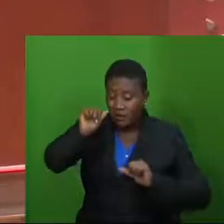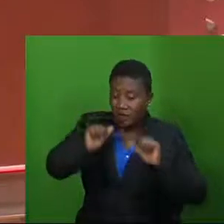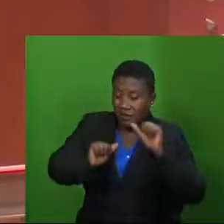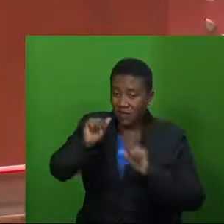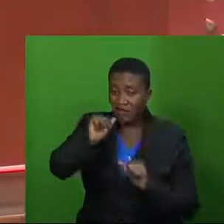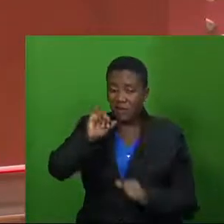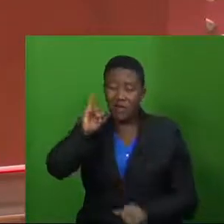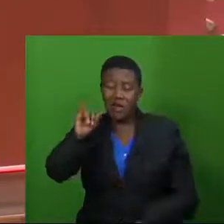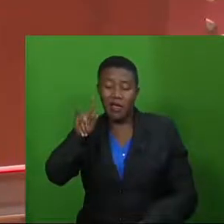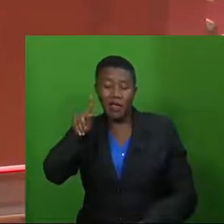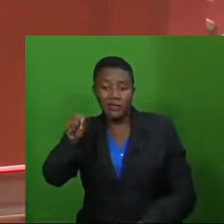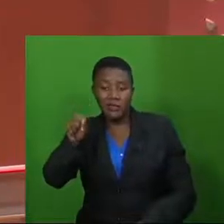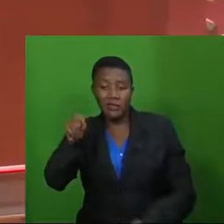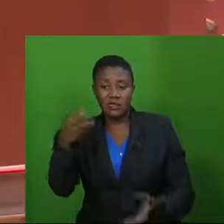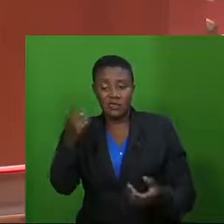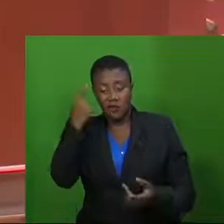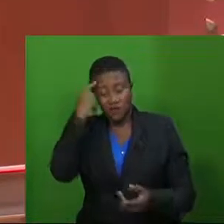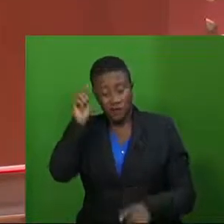for members.